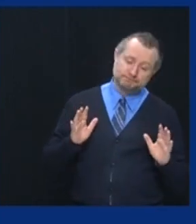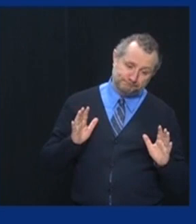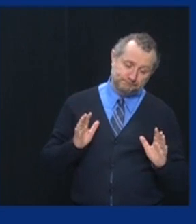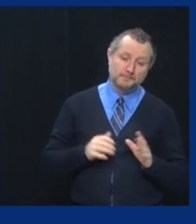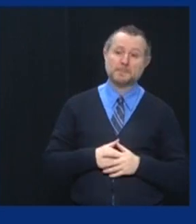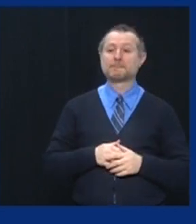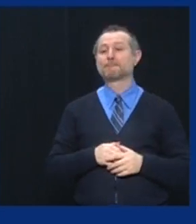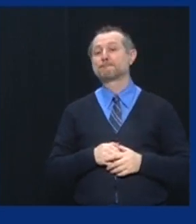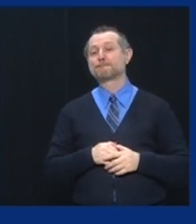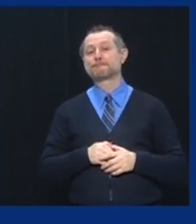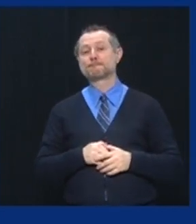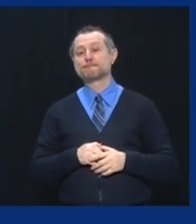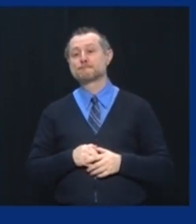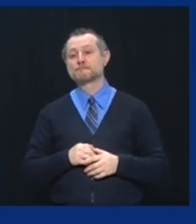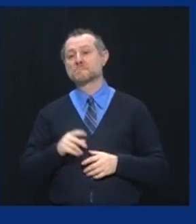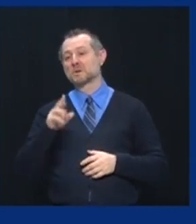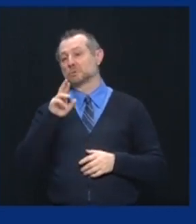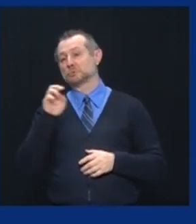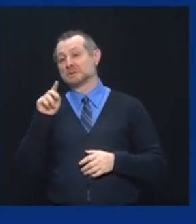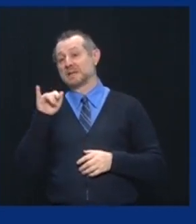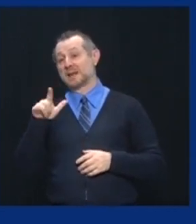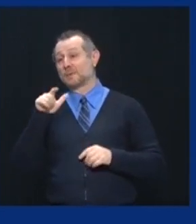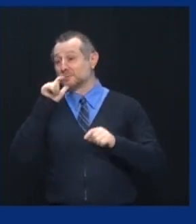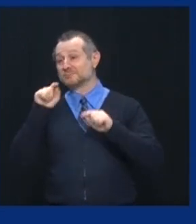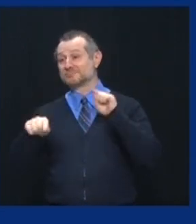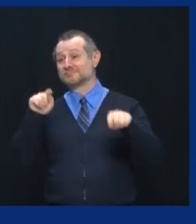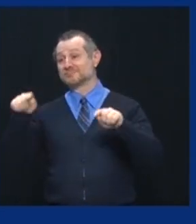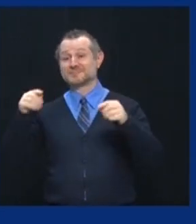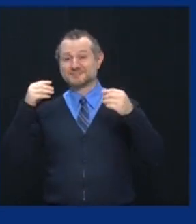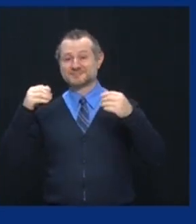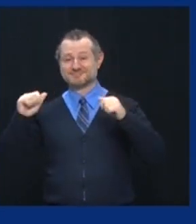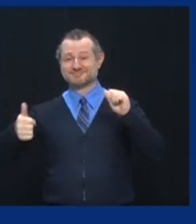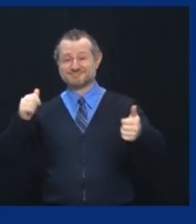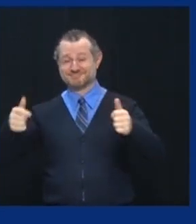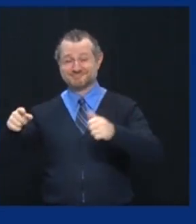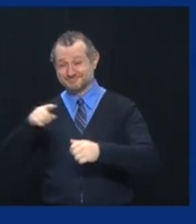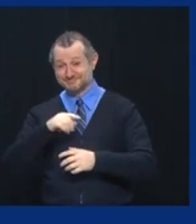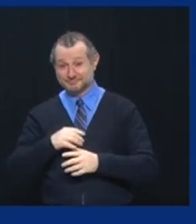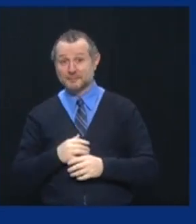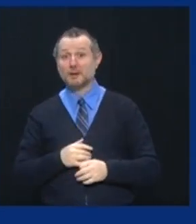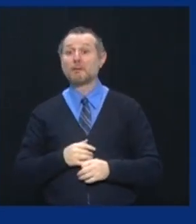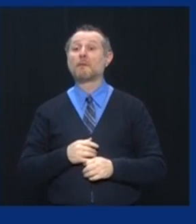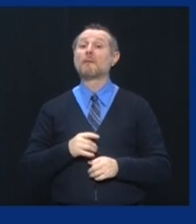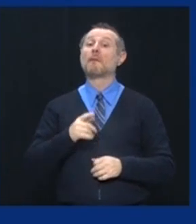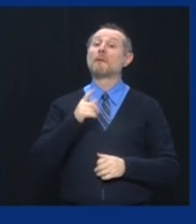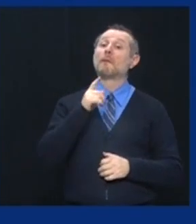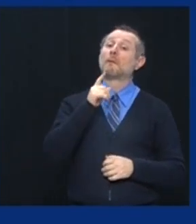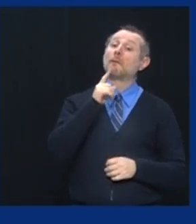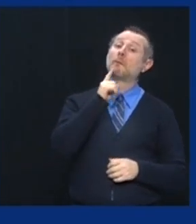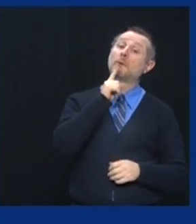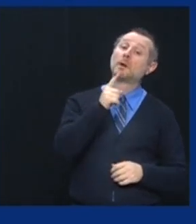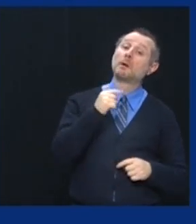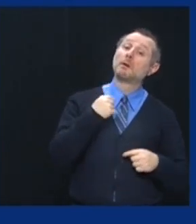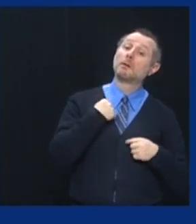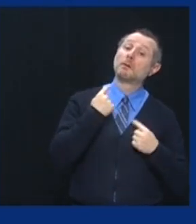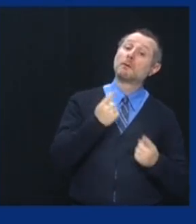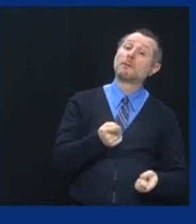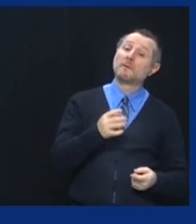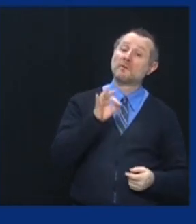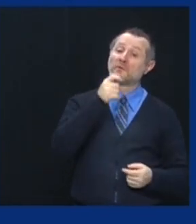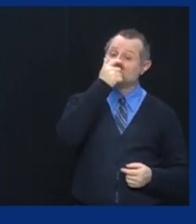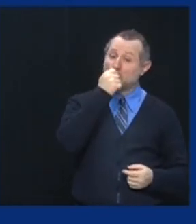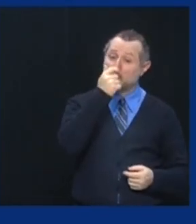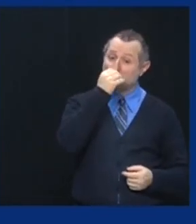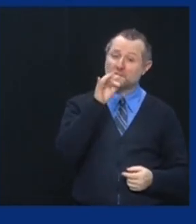The retail component is this. Every year you do the flu vaccine.